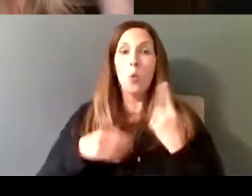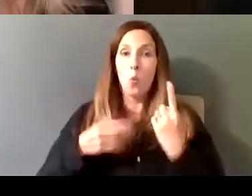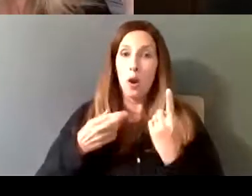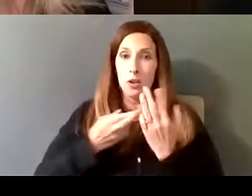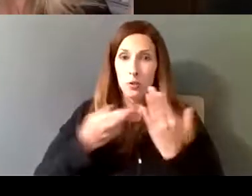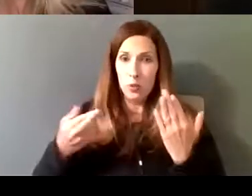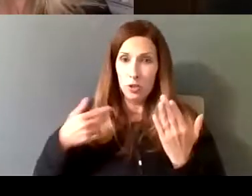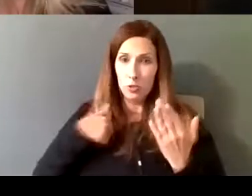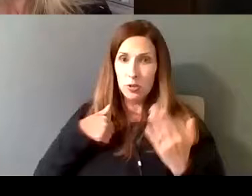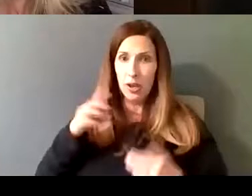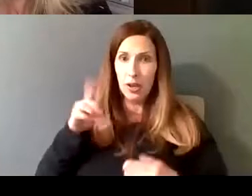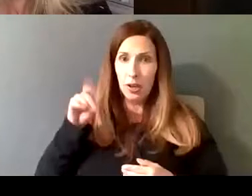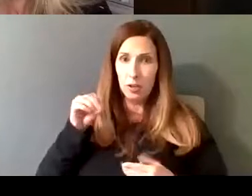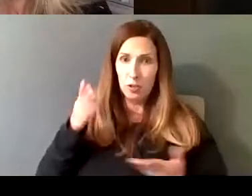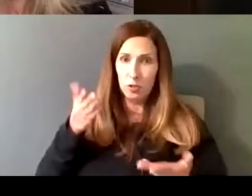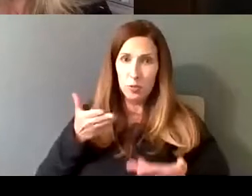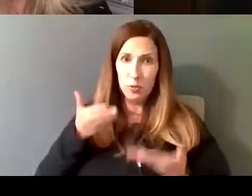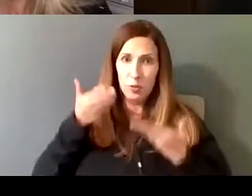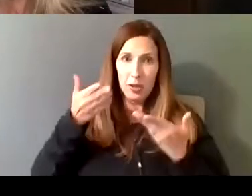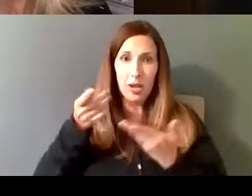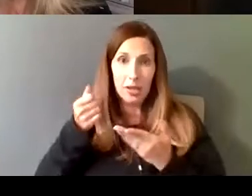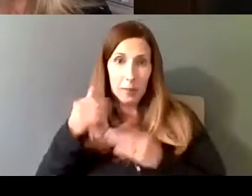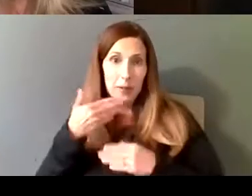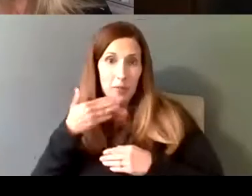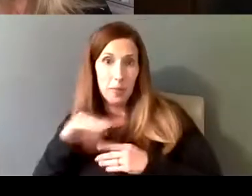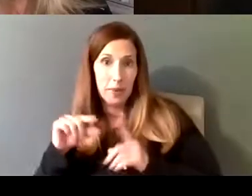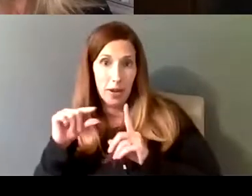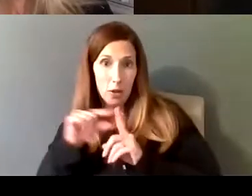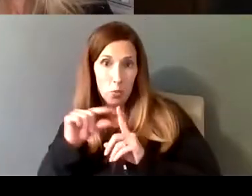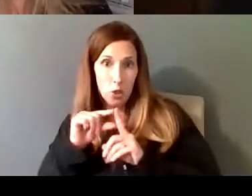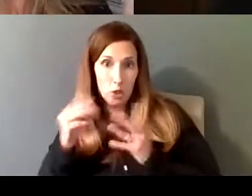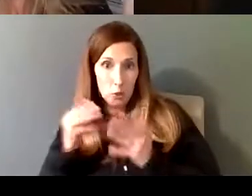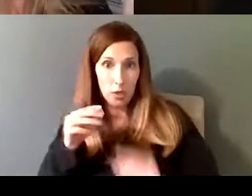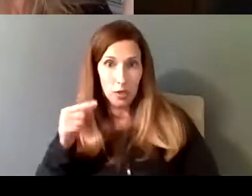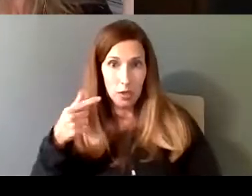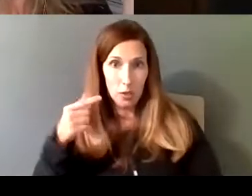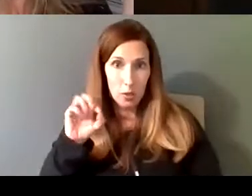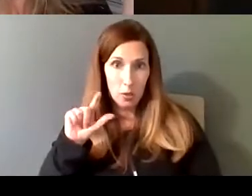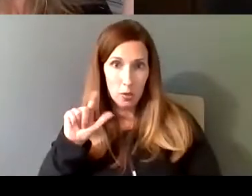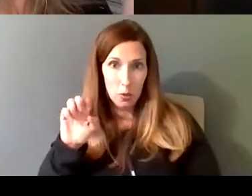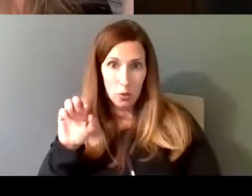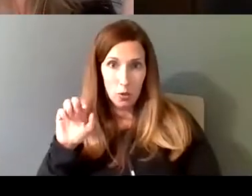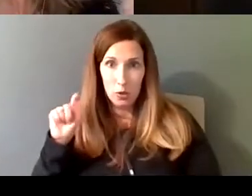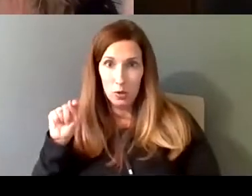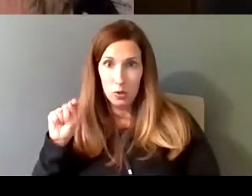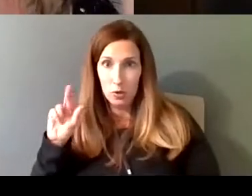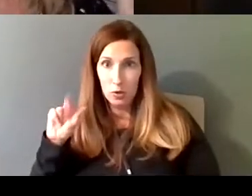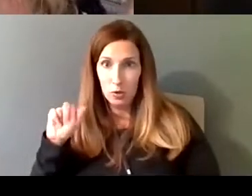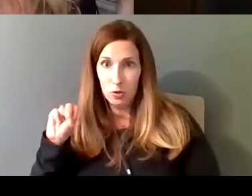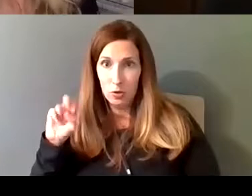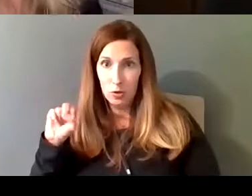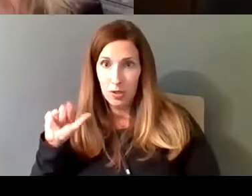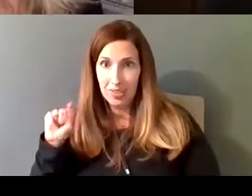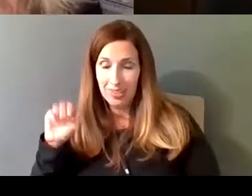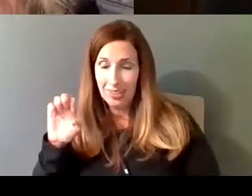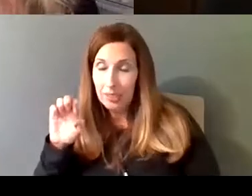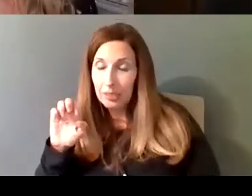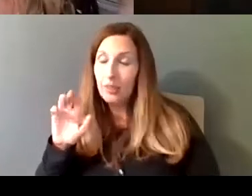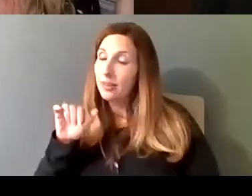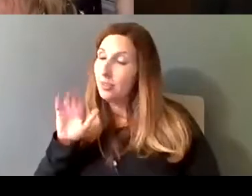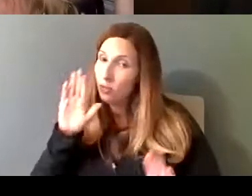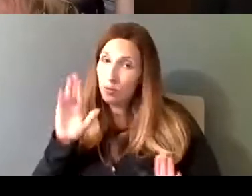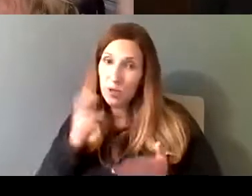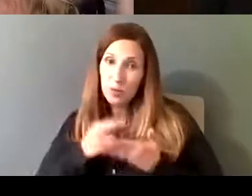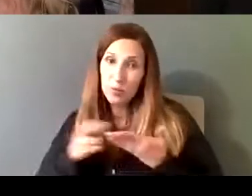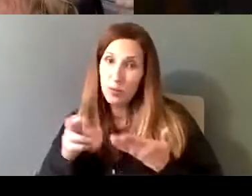recommend to people that's kind of a bad word in our industry is Google Translate. Google Translate is an excellent resource if you have someone in front of you